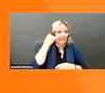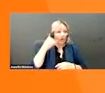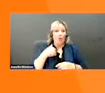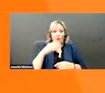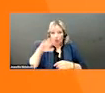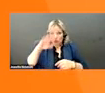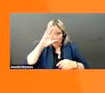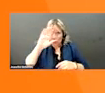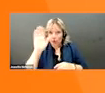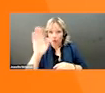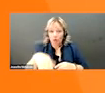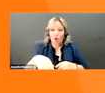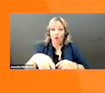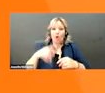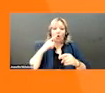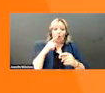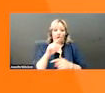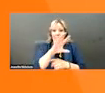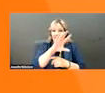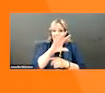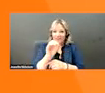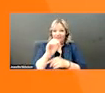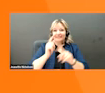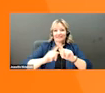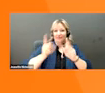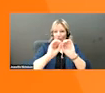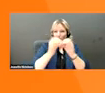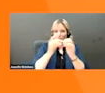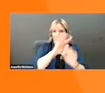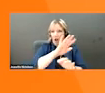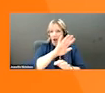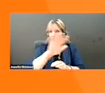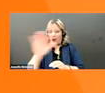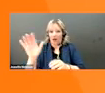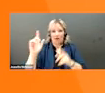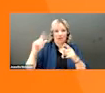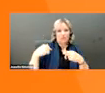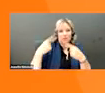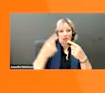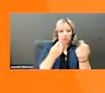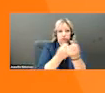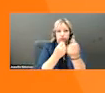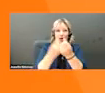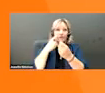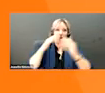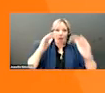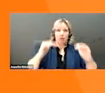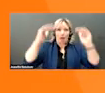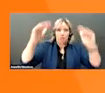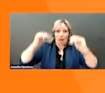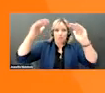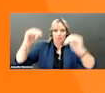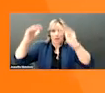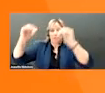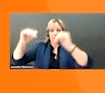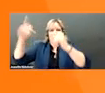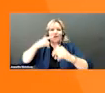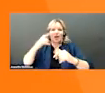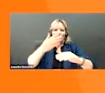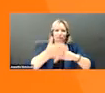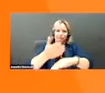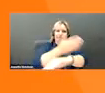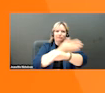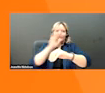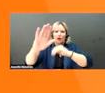goals of 50 different organizations over a 10-year period by, you know, helping them to communicate their message,